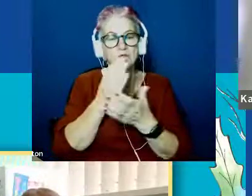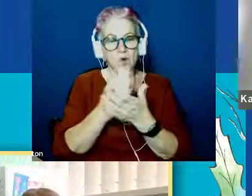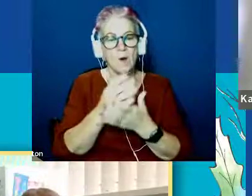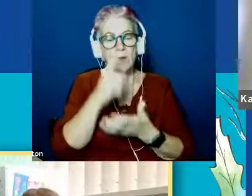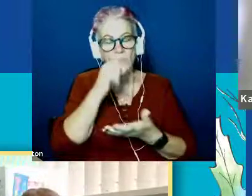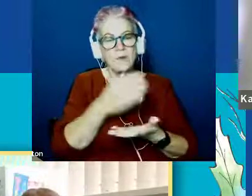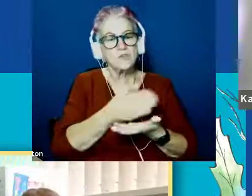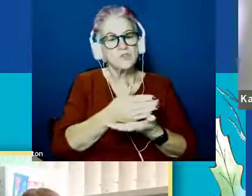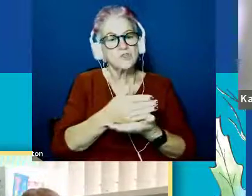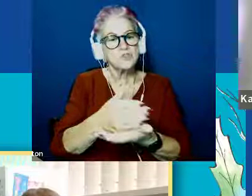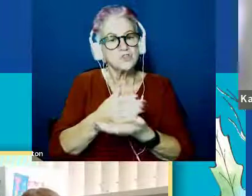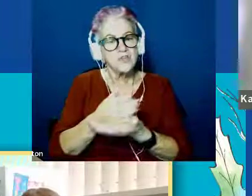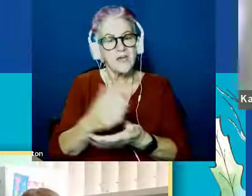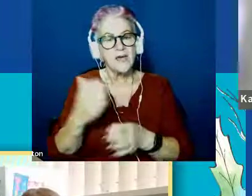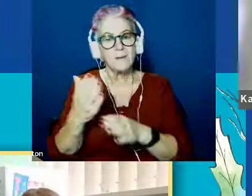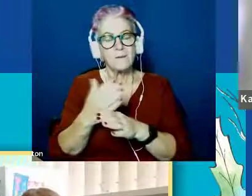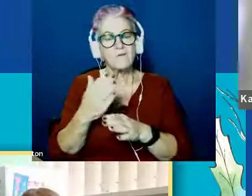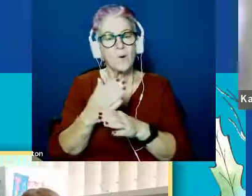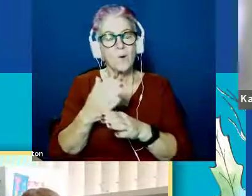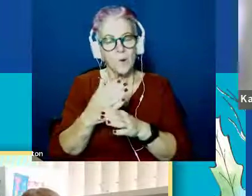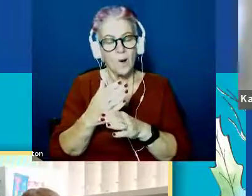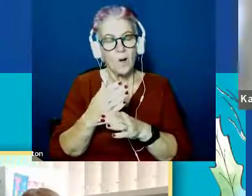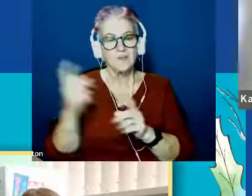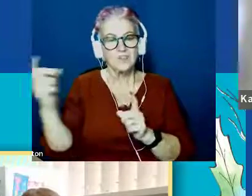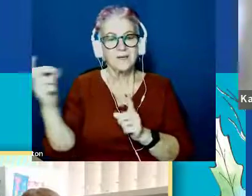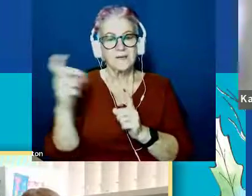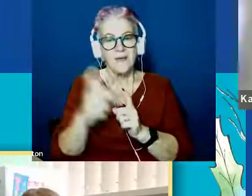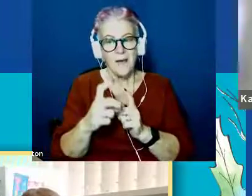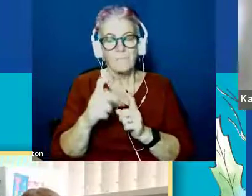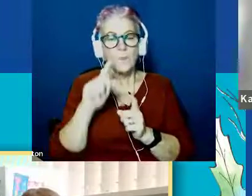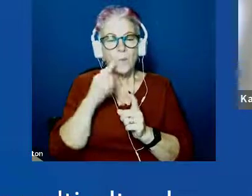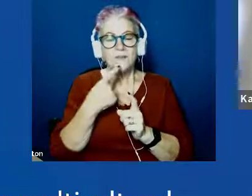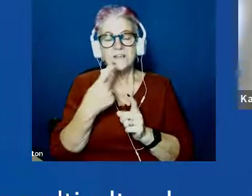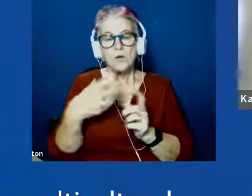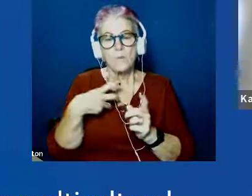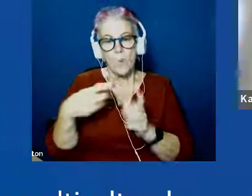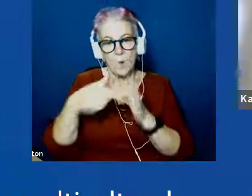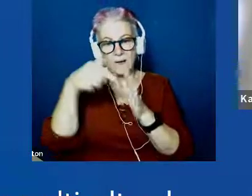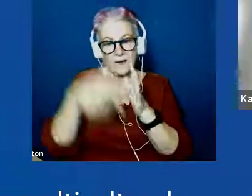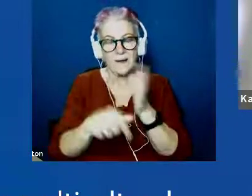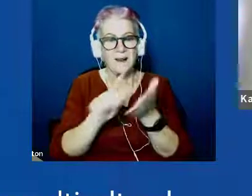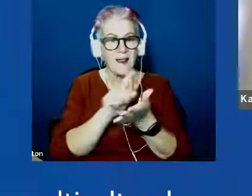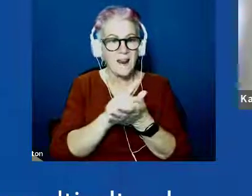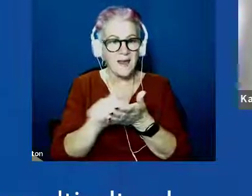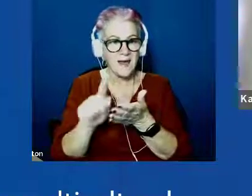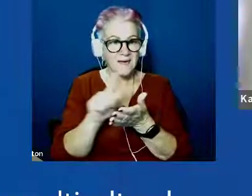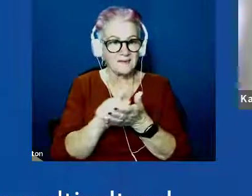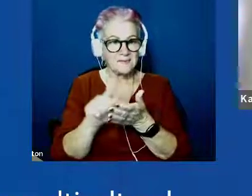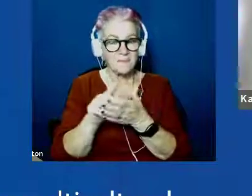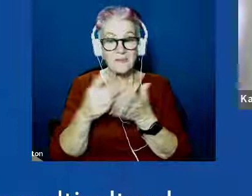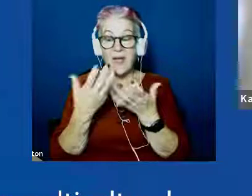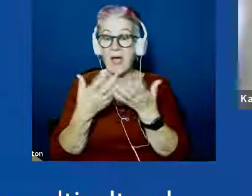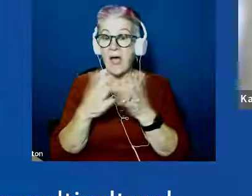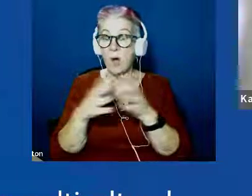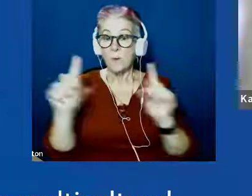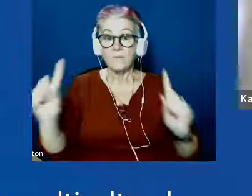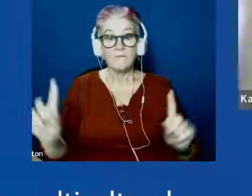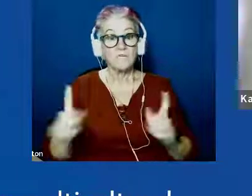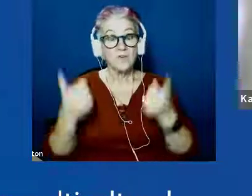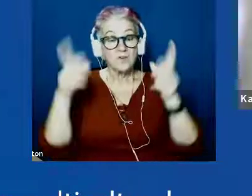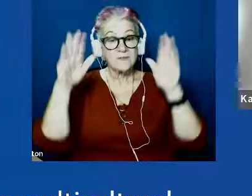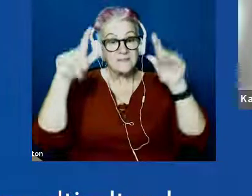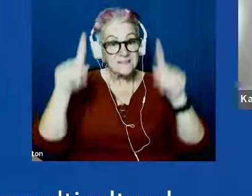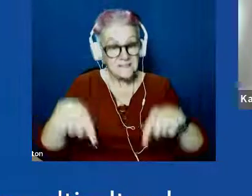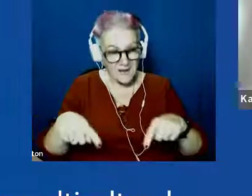was even able to come. So I'll talk about that in a moment. So how we originally started thinking about